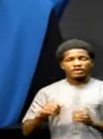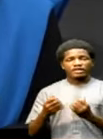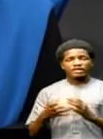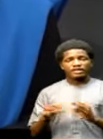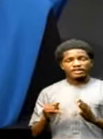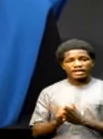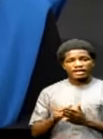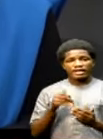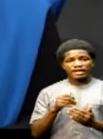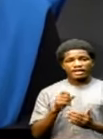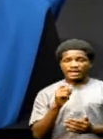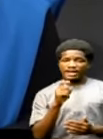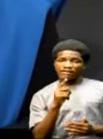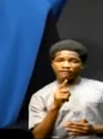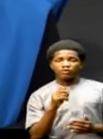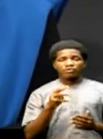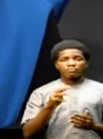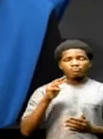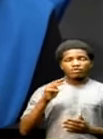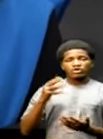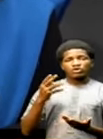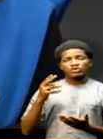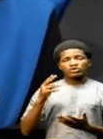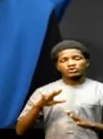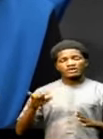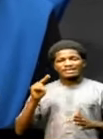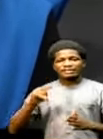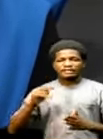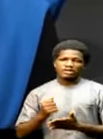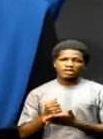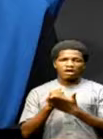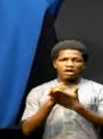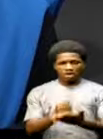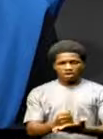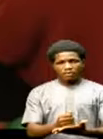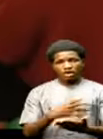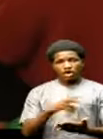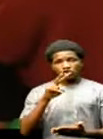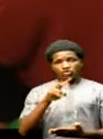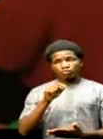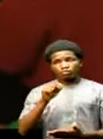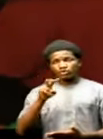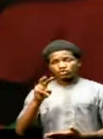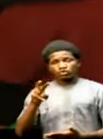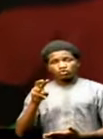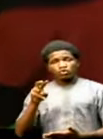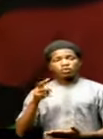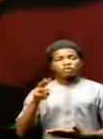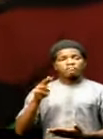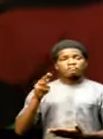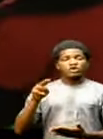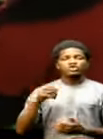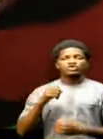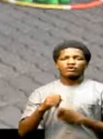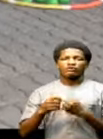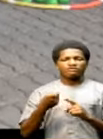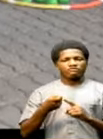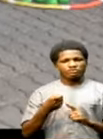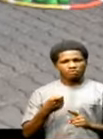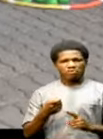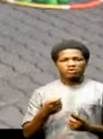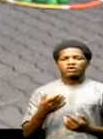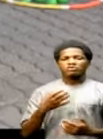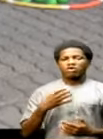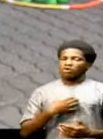million children in Yemen are in need of humanitarian aid and 2.2 million suffer from acute malnutrition.